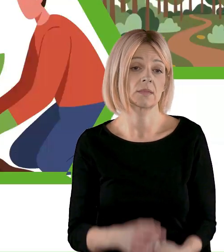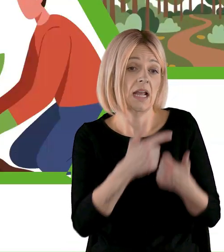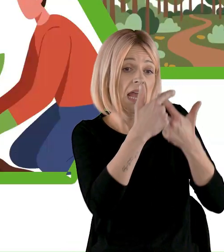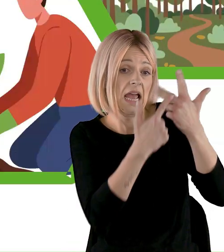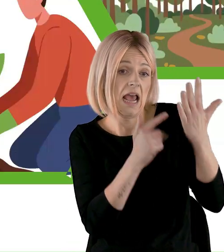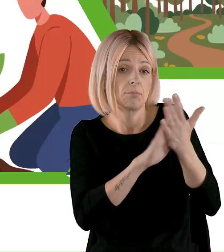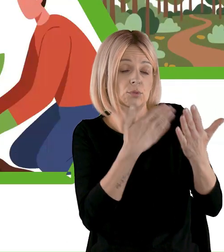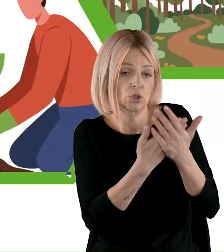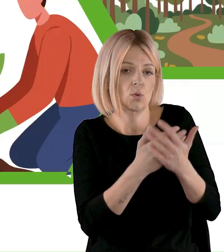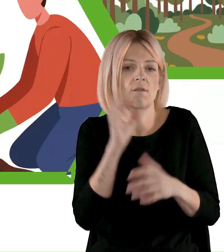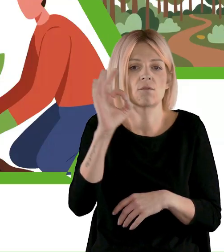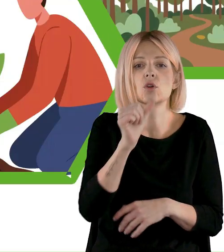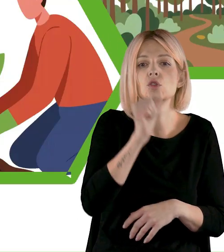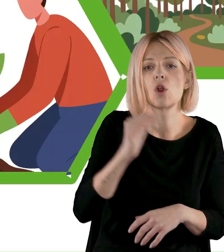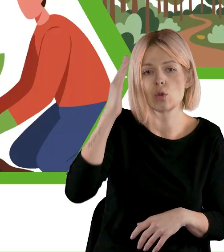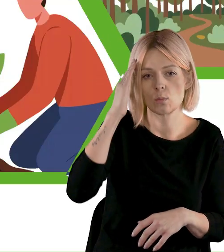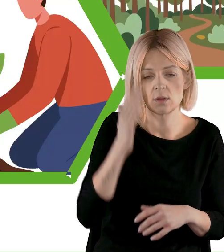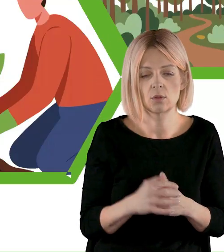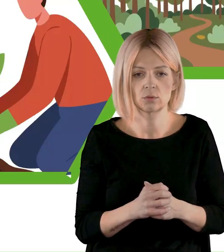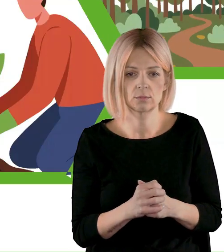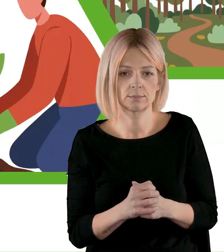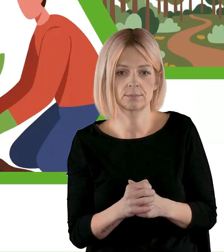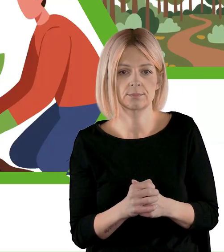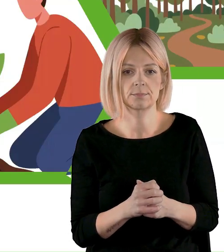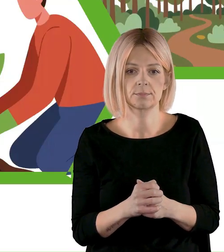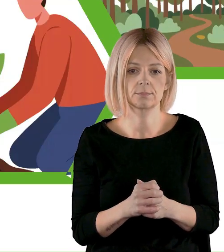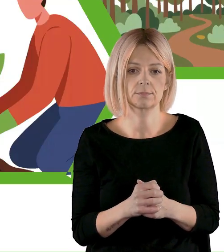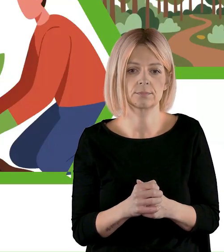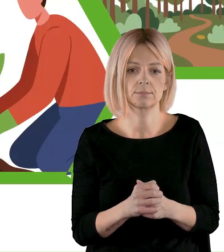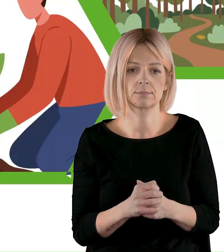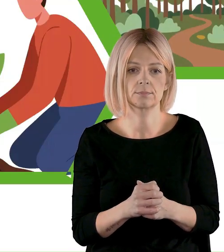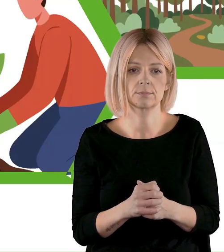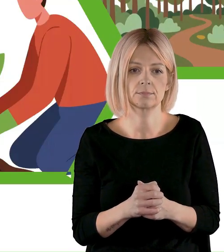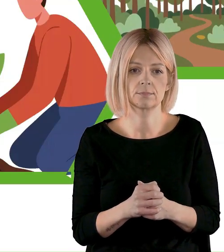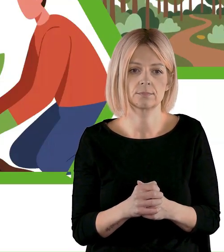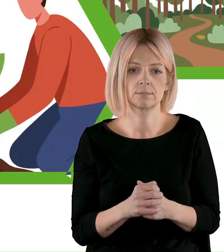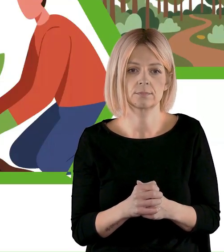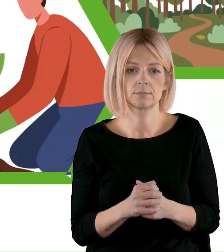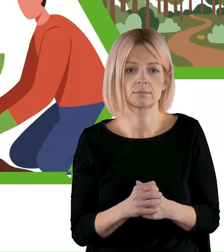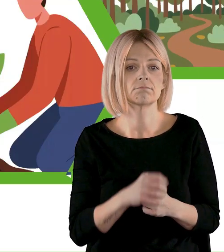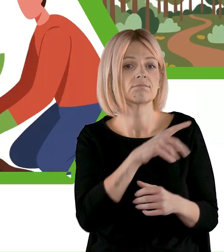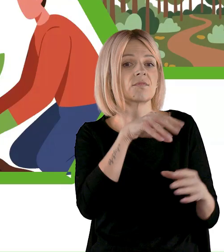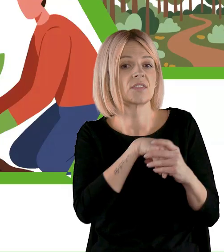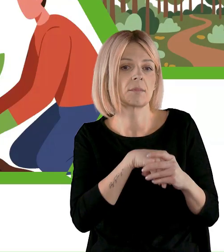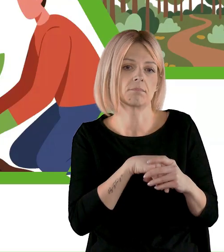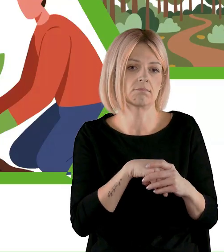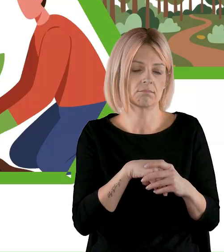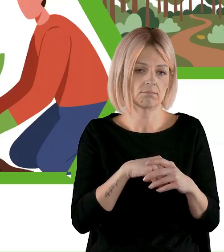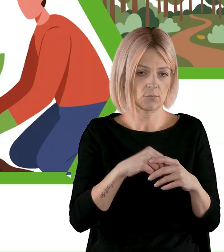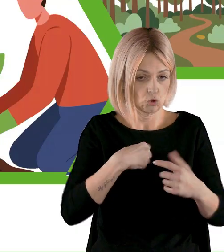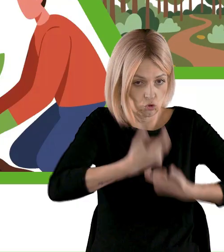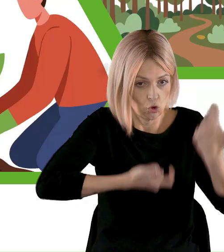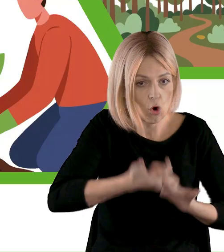Here are some examples of green skills that we already kind of discussed, but it's nice to see them